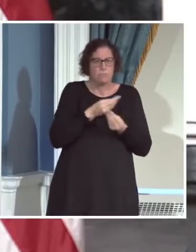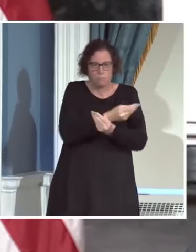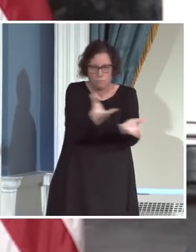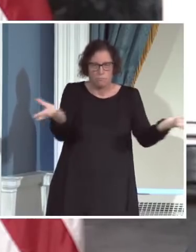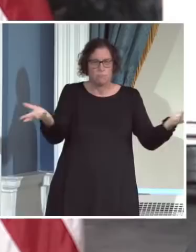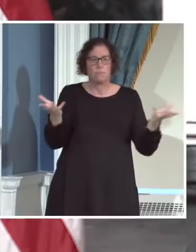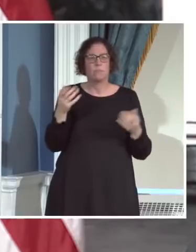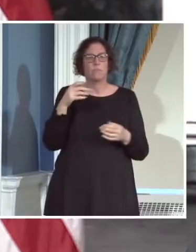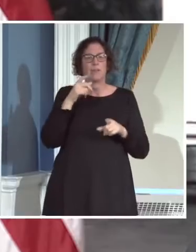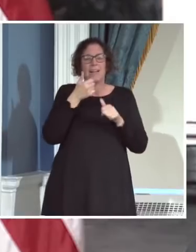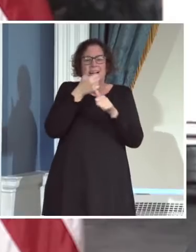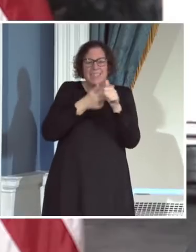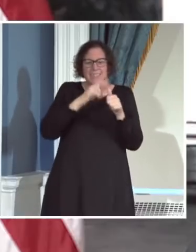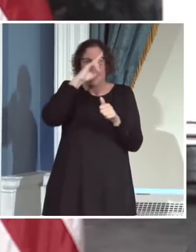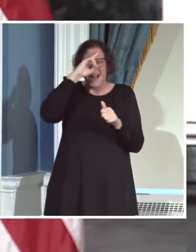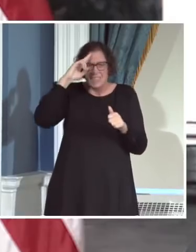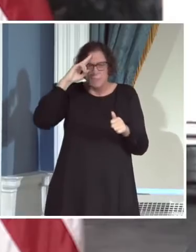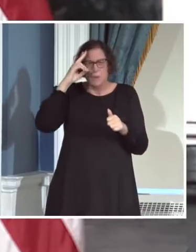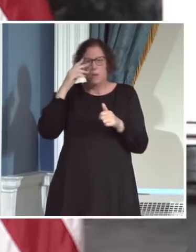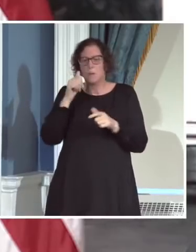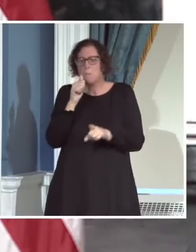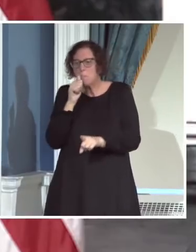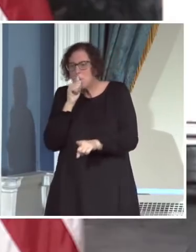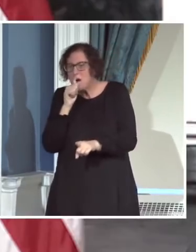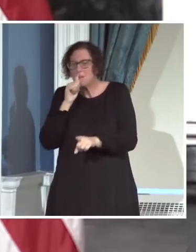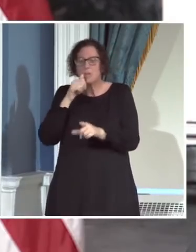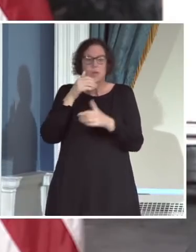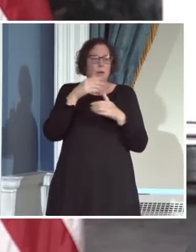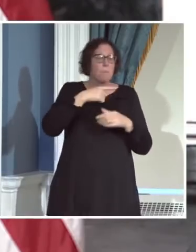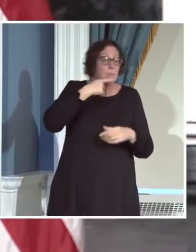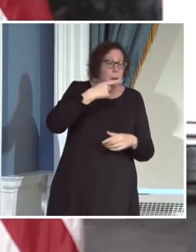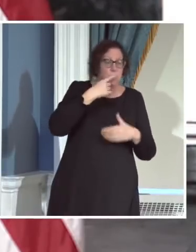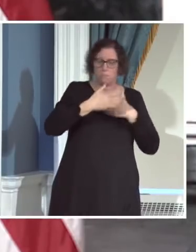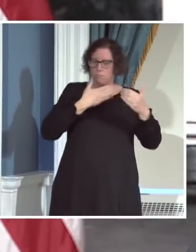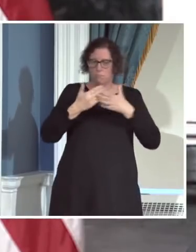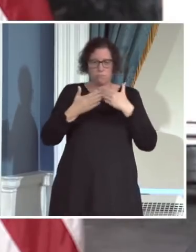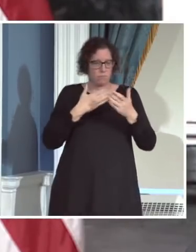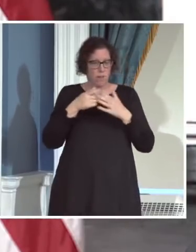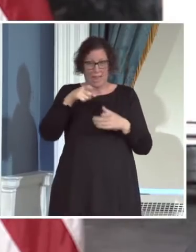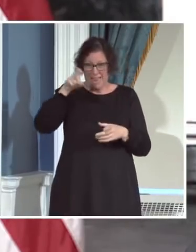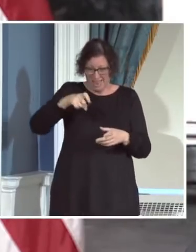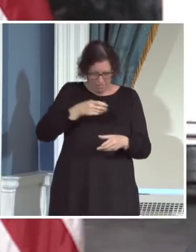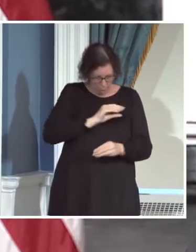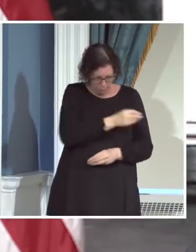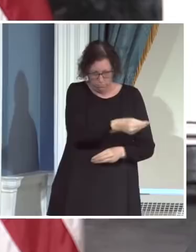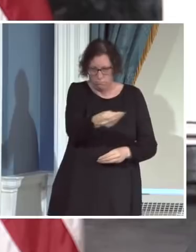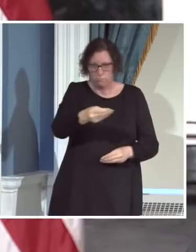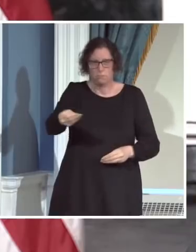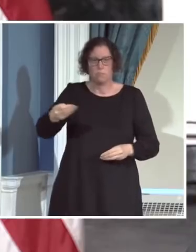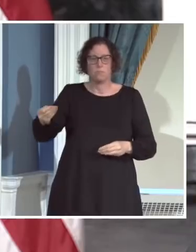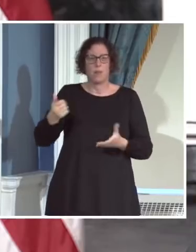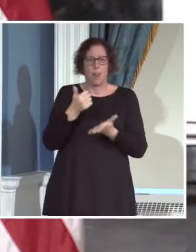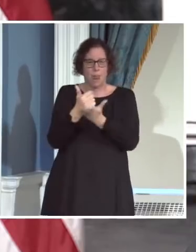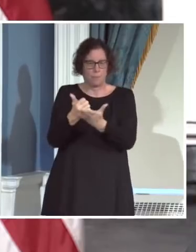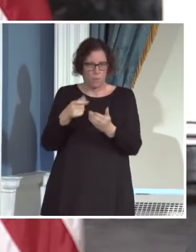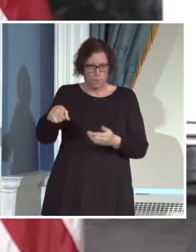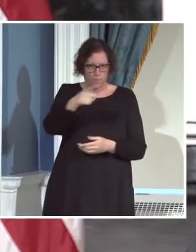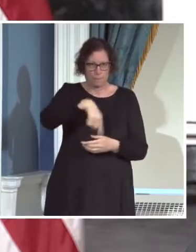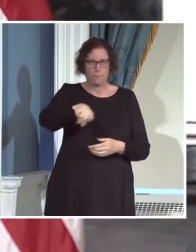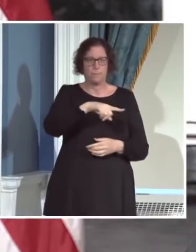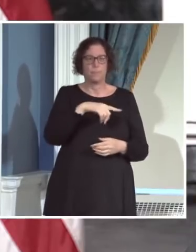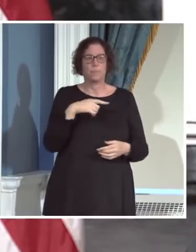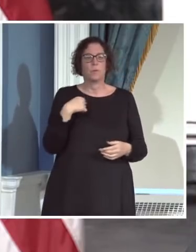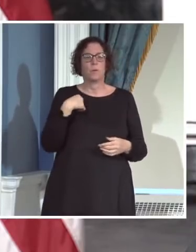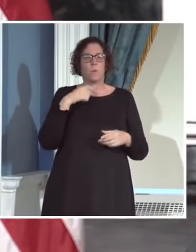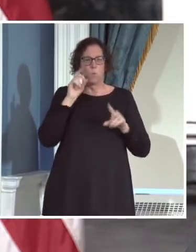course, keep constantly supplying the 2 hospitals. And I've mentioned to you there's a conversation I've had with Borough President Otto pretty much every day